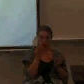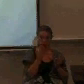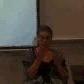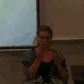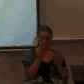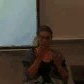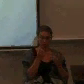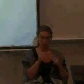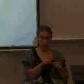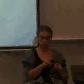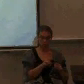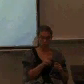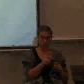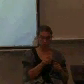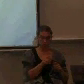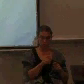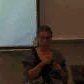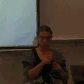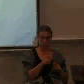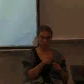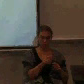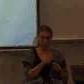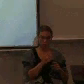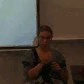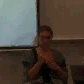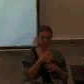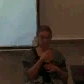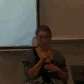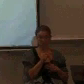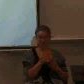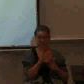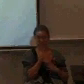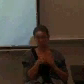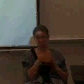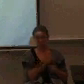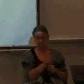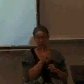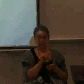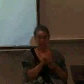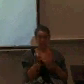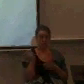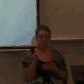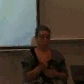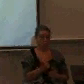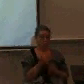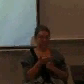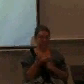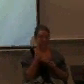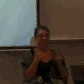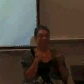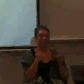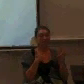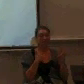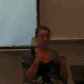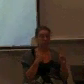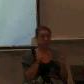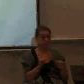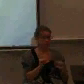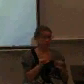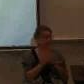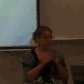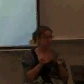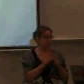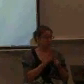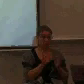perhaps over, ecologically over the last 30, 40 years, is that all organisms have viruses, and some of those can be very